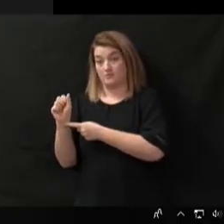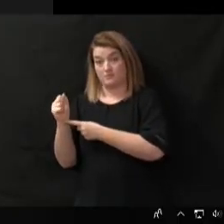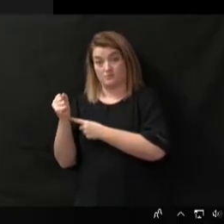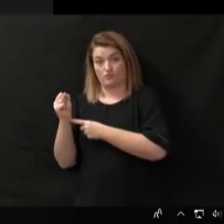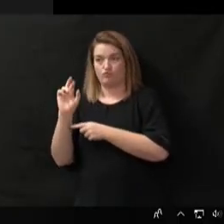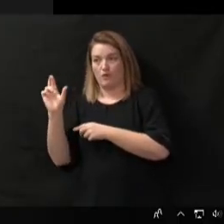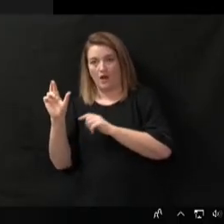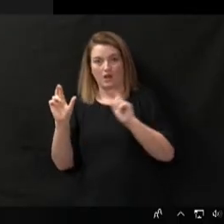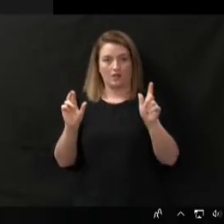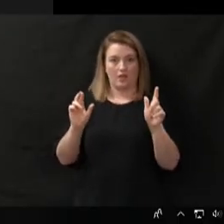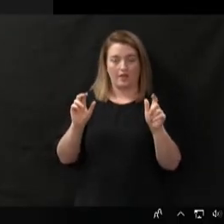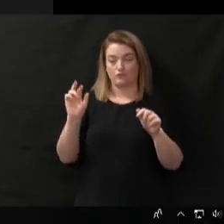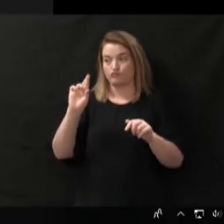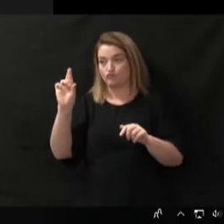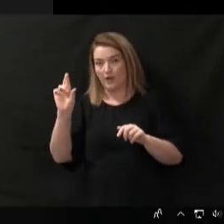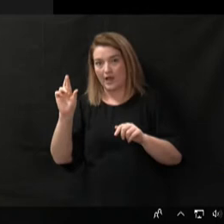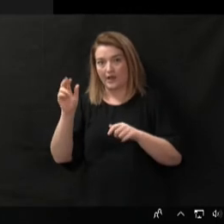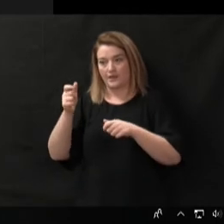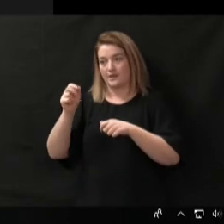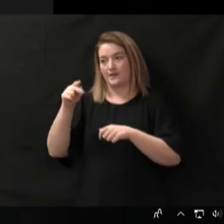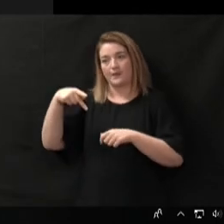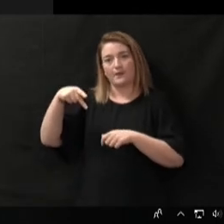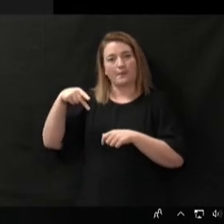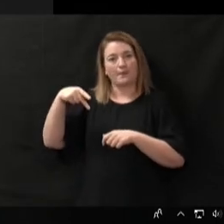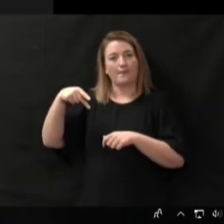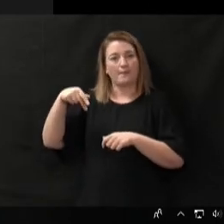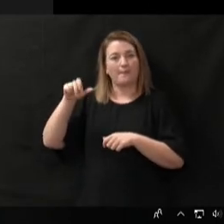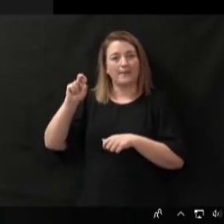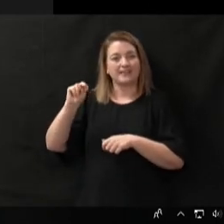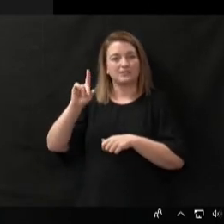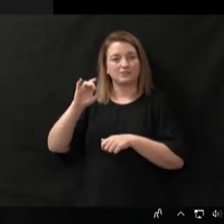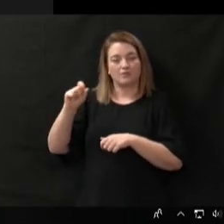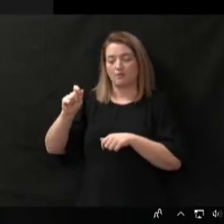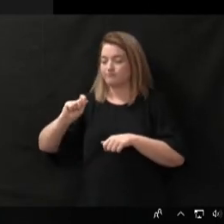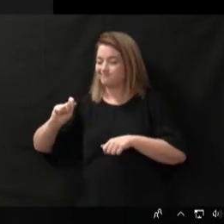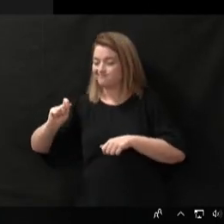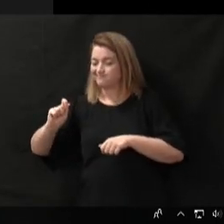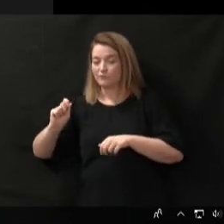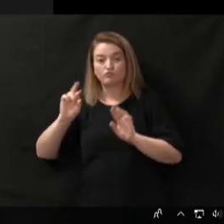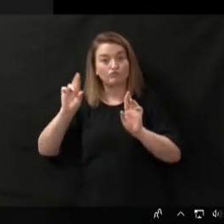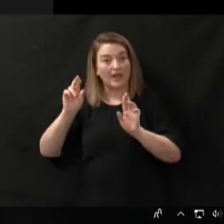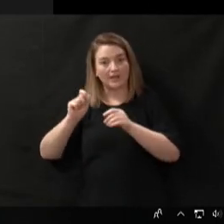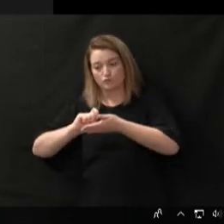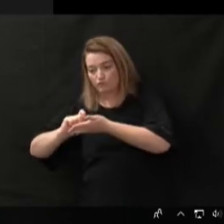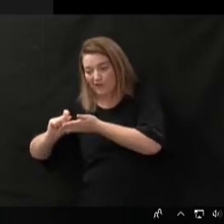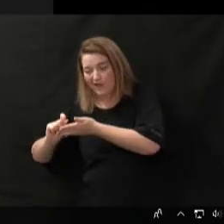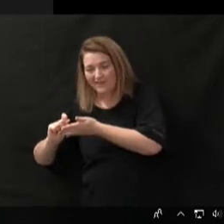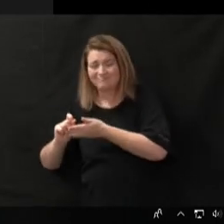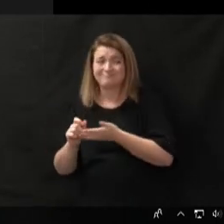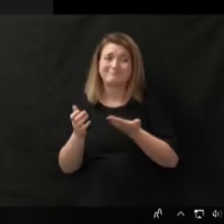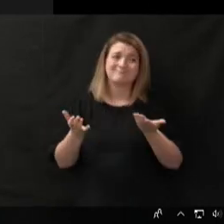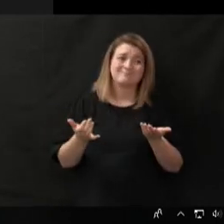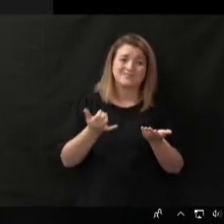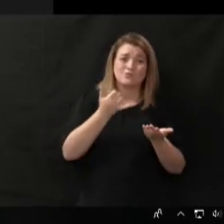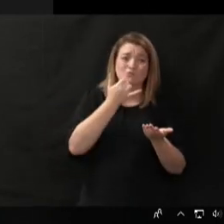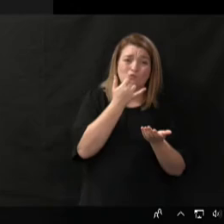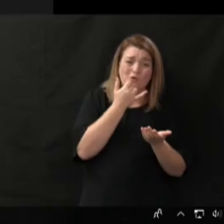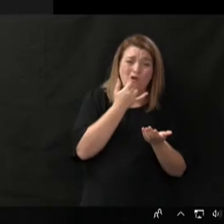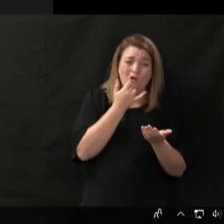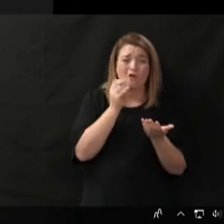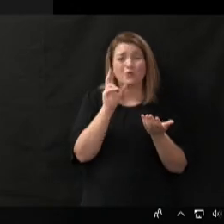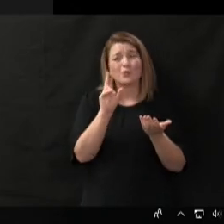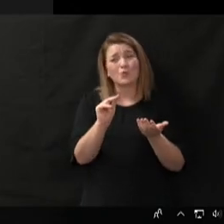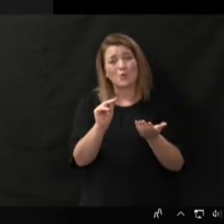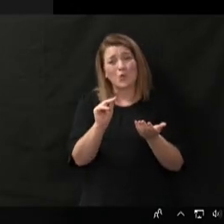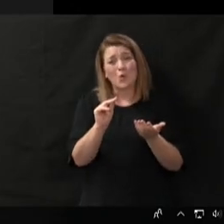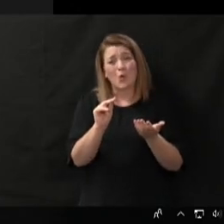put it down, pick it back up, it's just more efficient to repeat. Is it wrong? No, but you can get the same